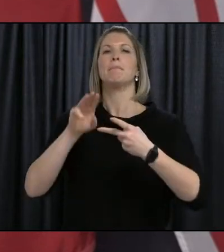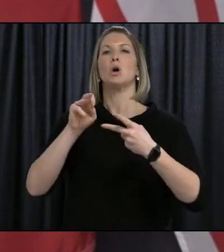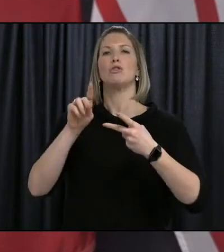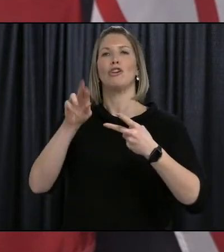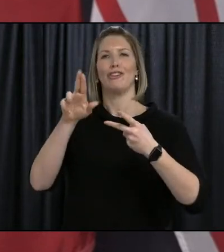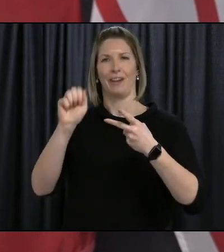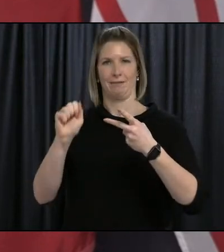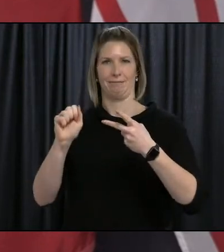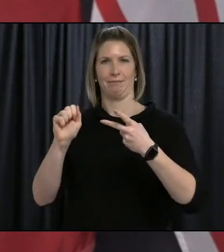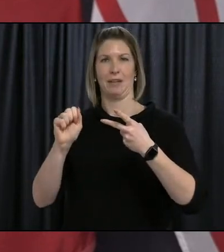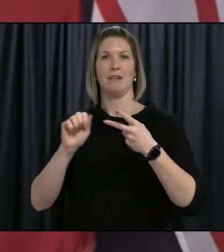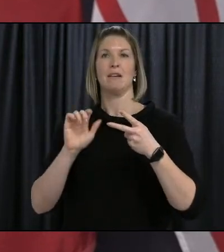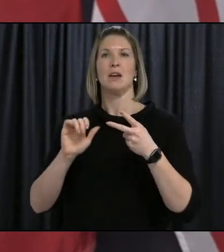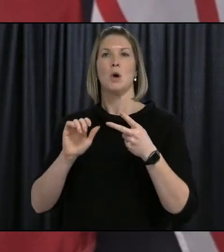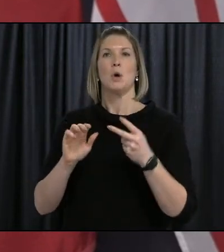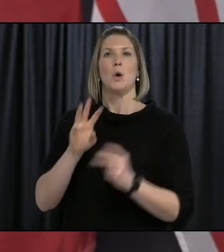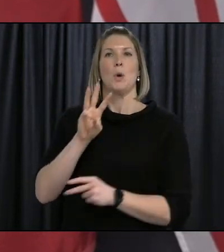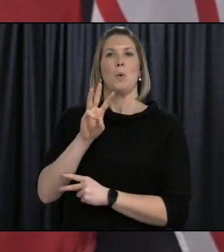of the Natsivut